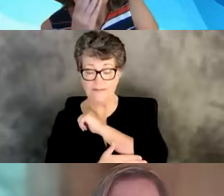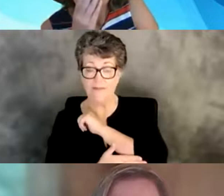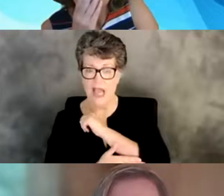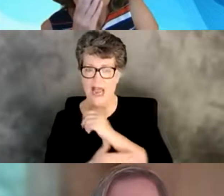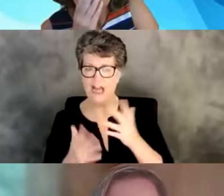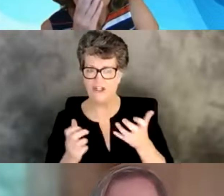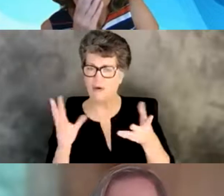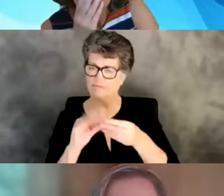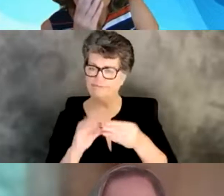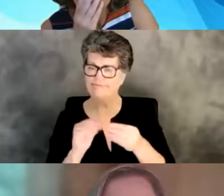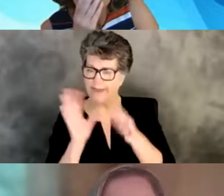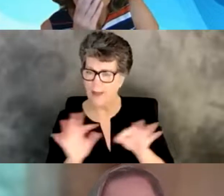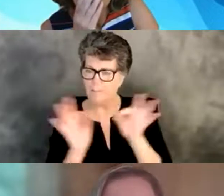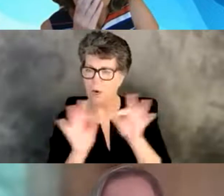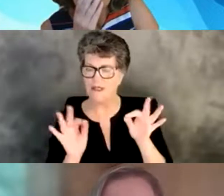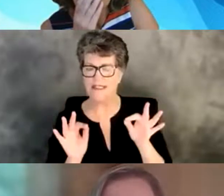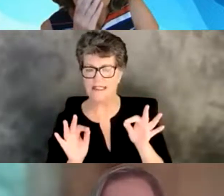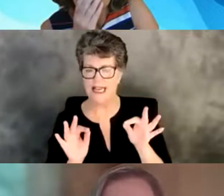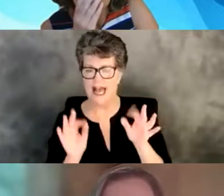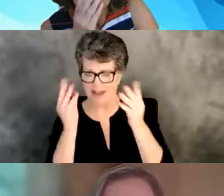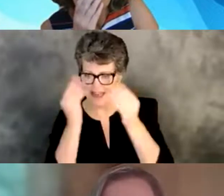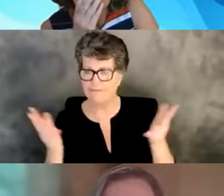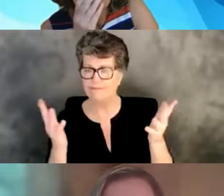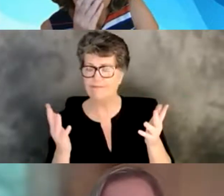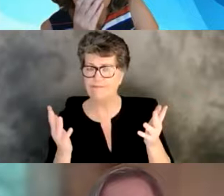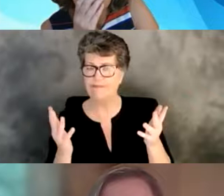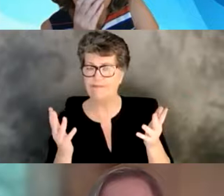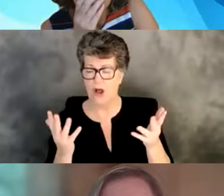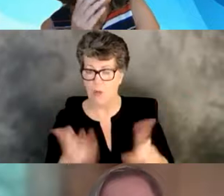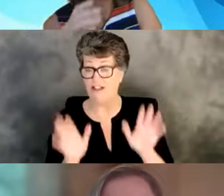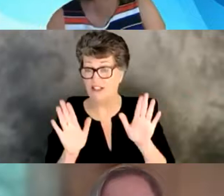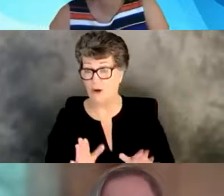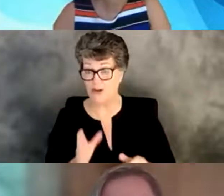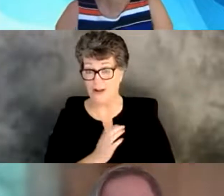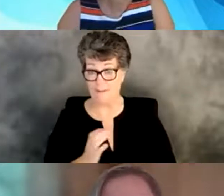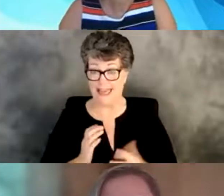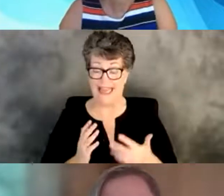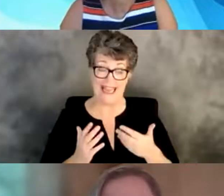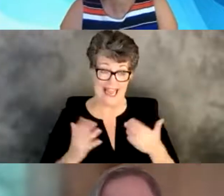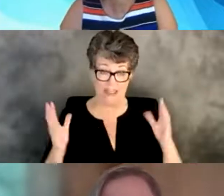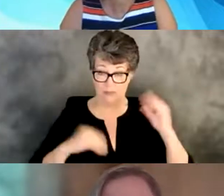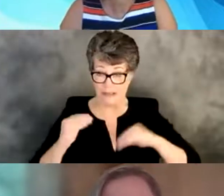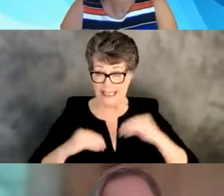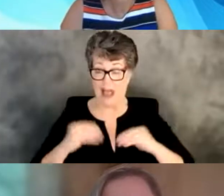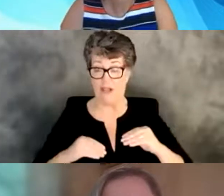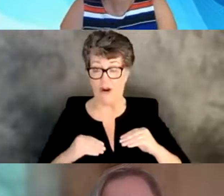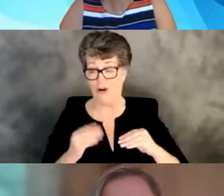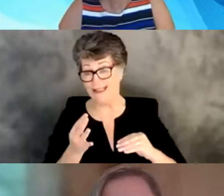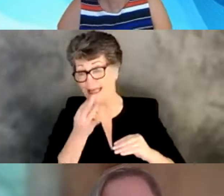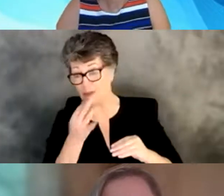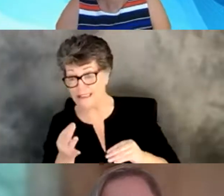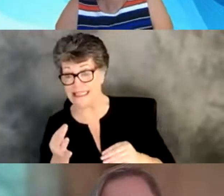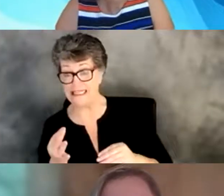verbalize the importance of getting the information once this wonderful committee has put together its expertise